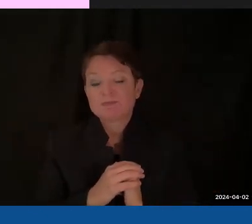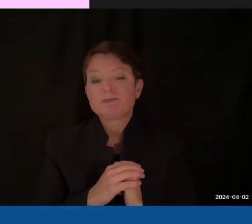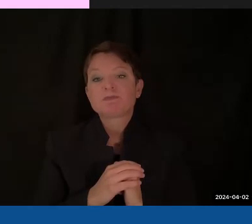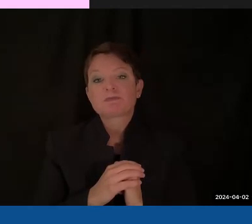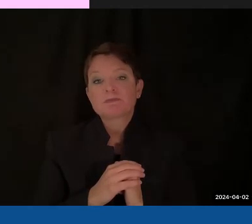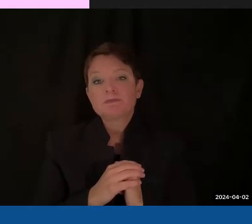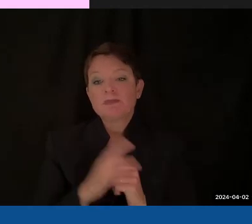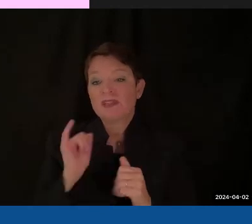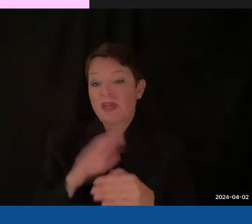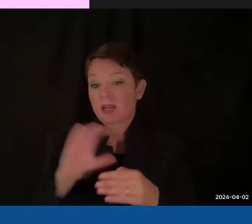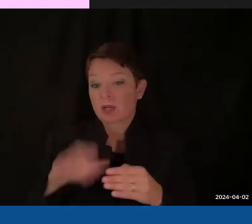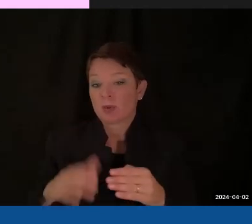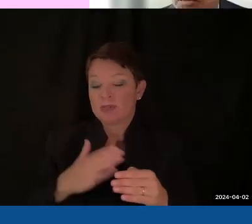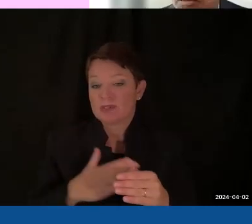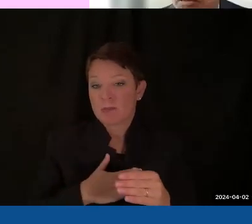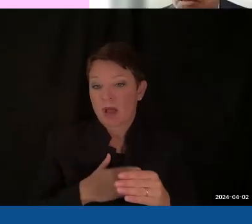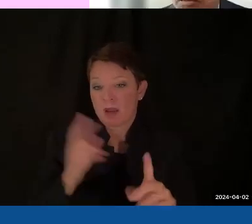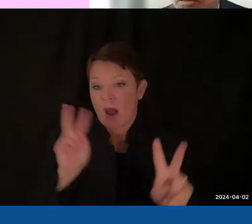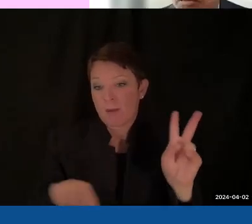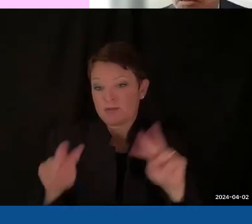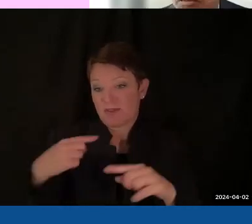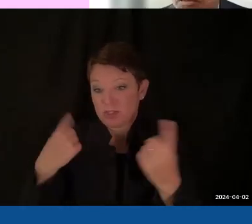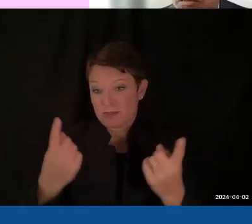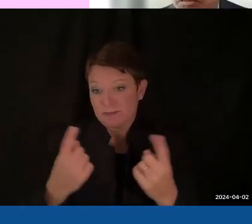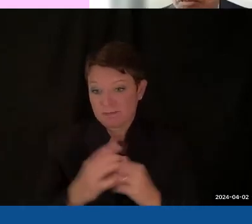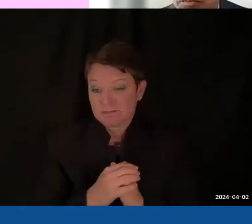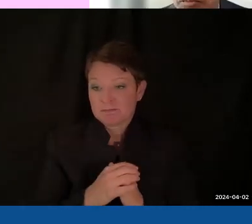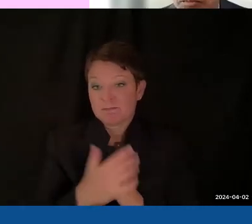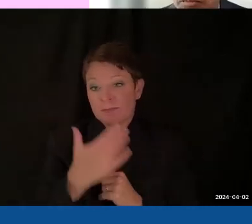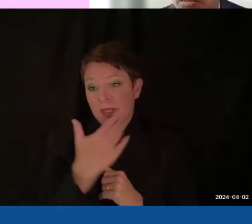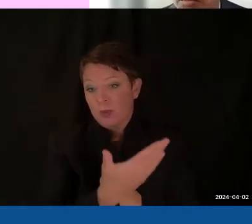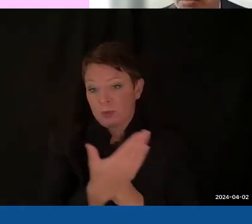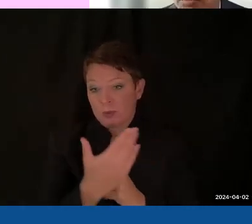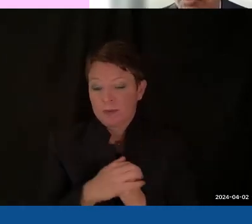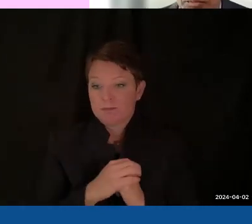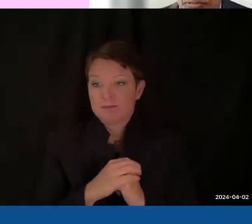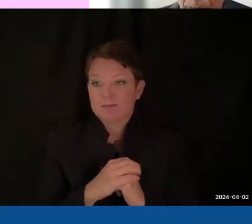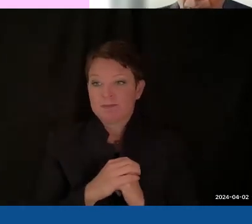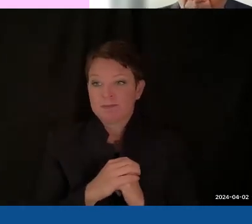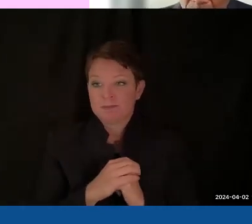That probably concludes my sort of observation. Thank you.